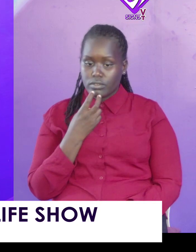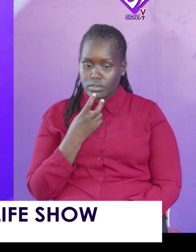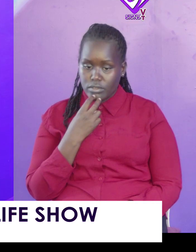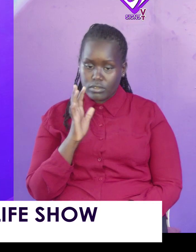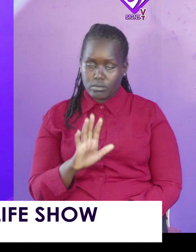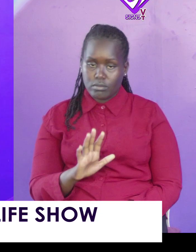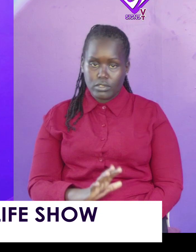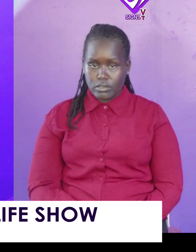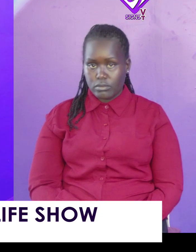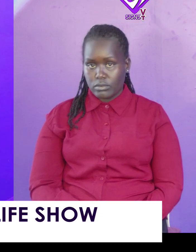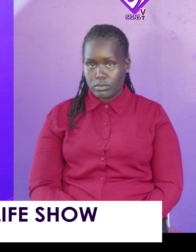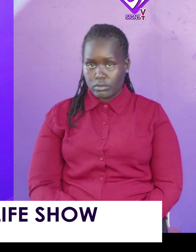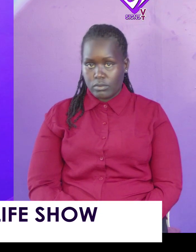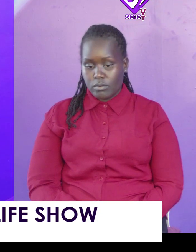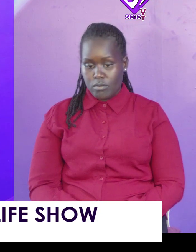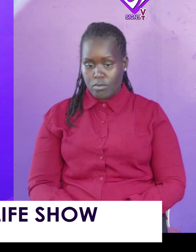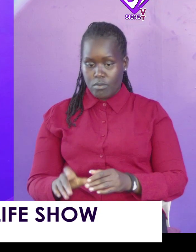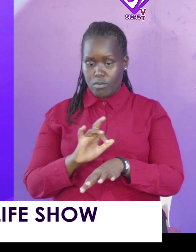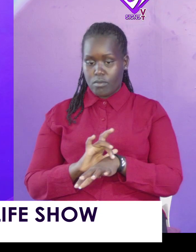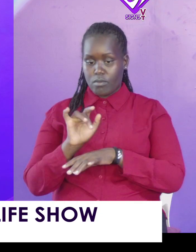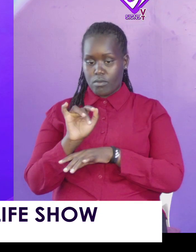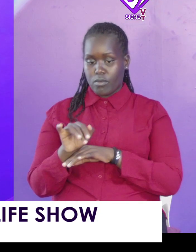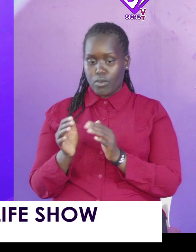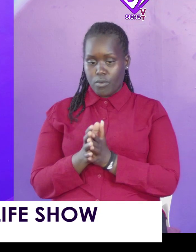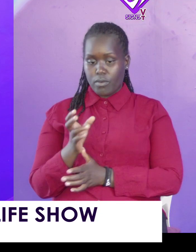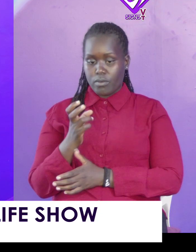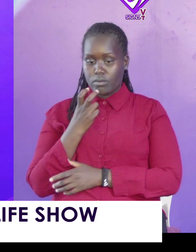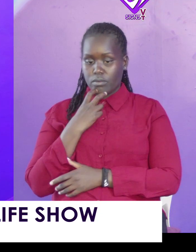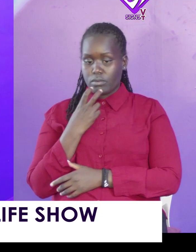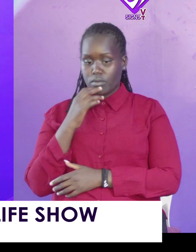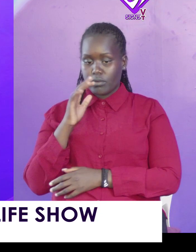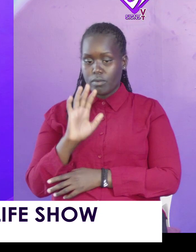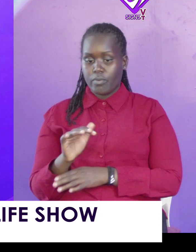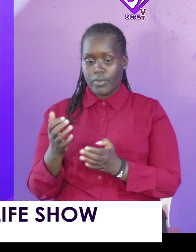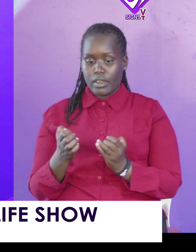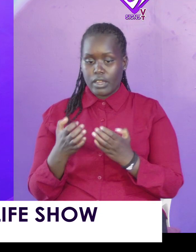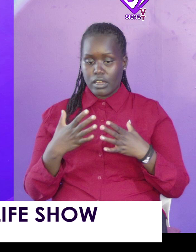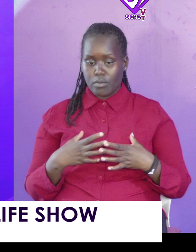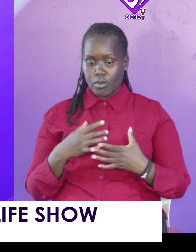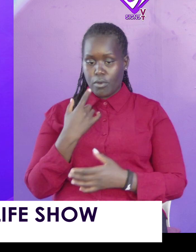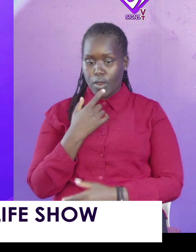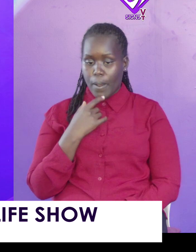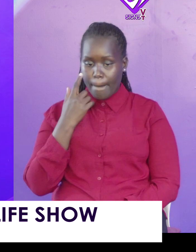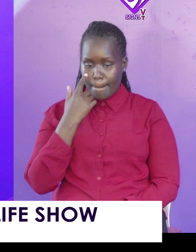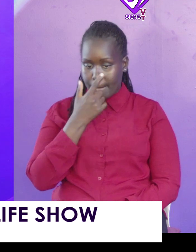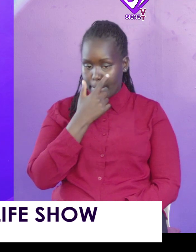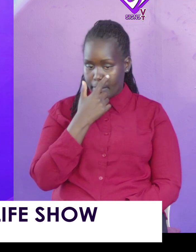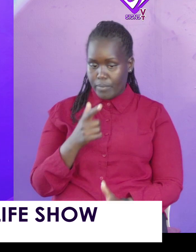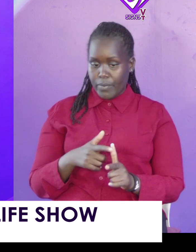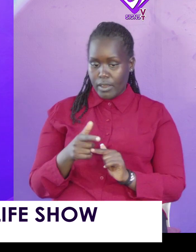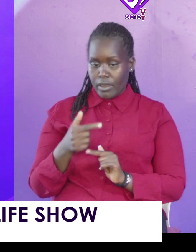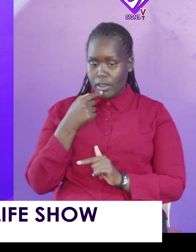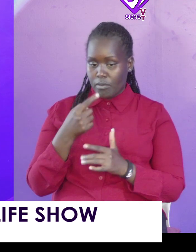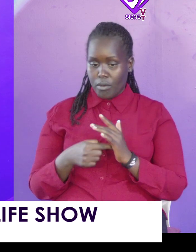that? Yeah, they affect you with their laughter. I meet people who are sighted, and they tell me that I'm